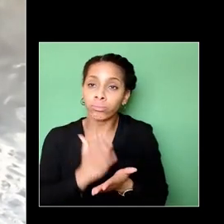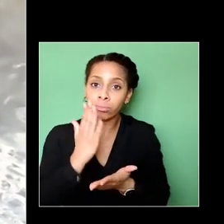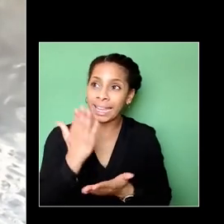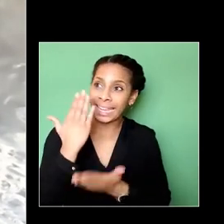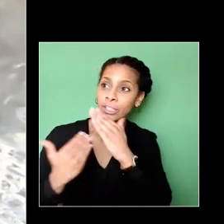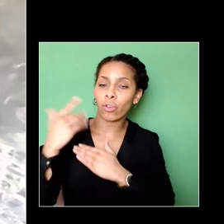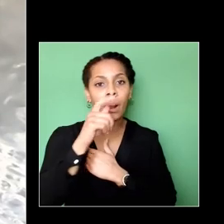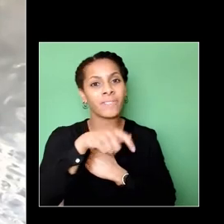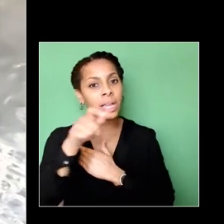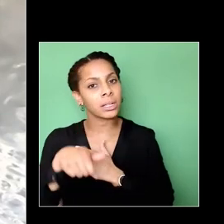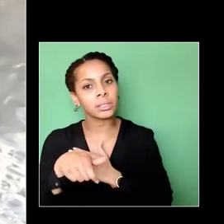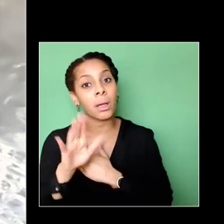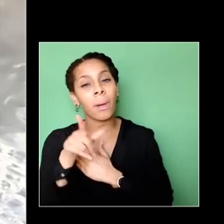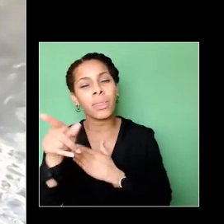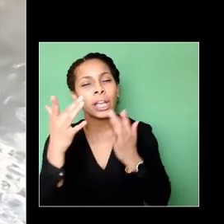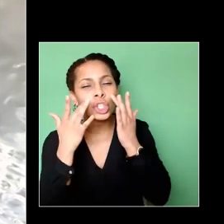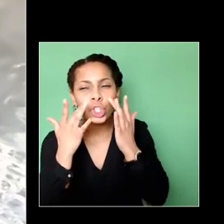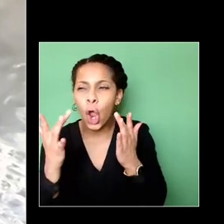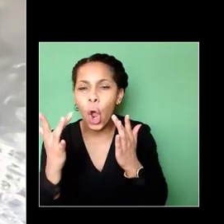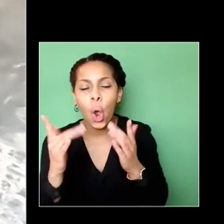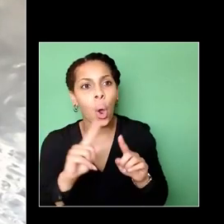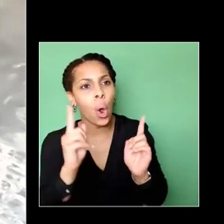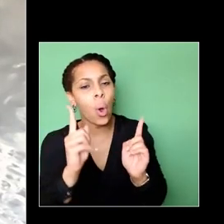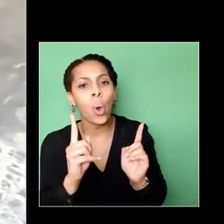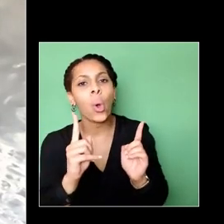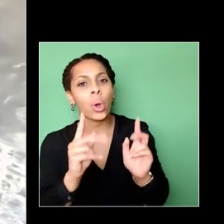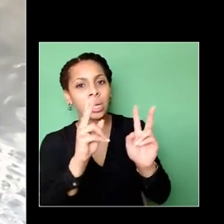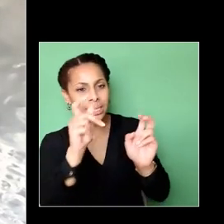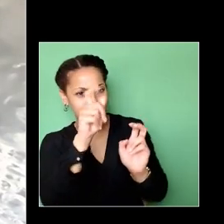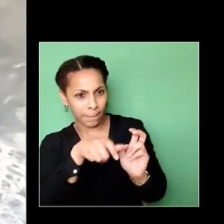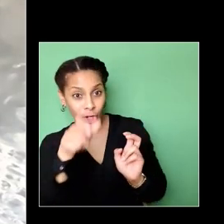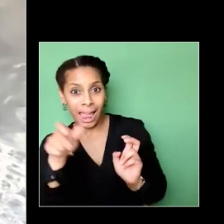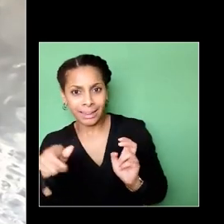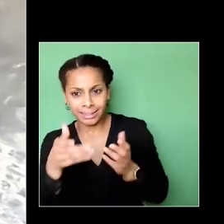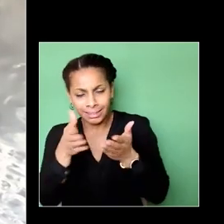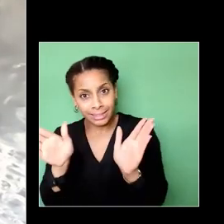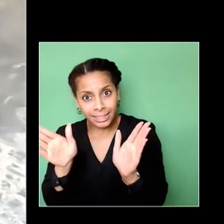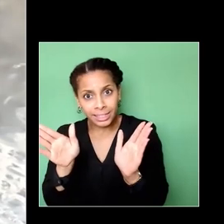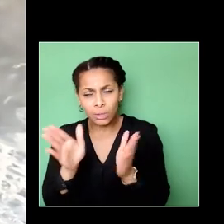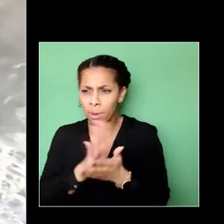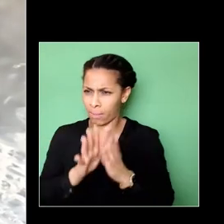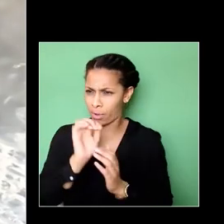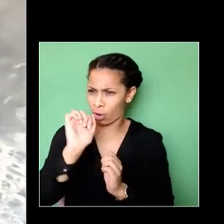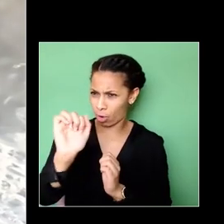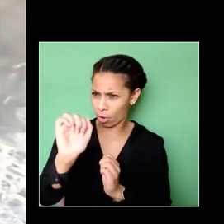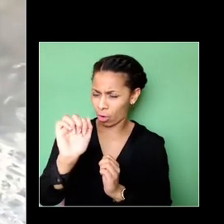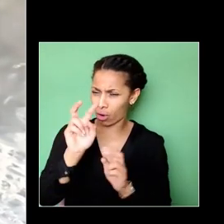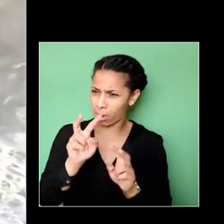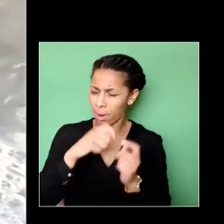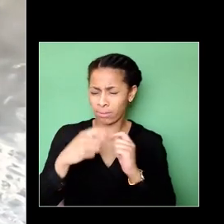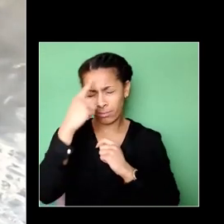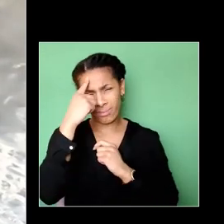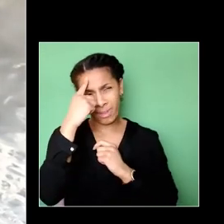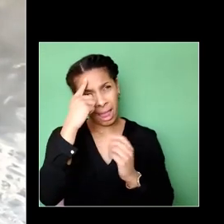allegorically constructed subjects, her work seriously poses this question. Is a realist painting possible in